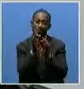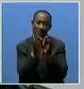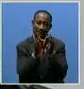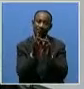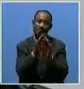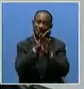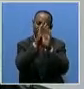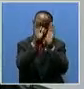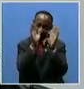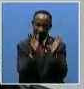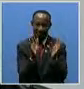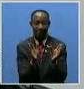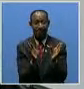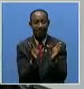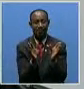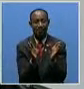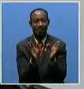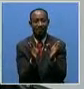make emphatically.